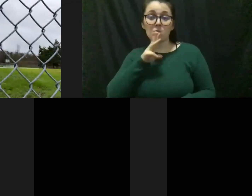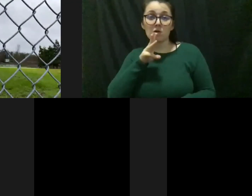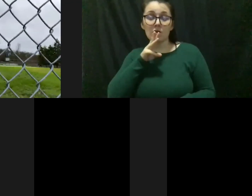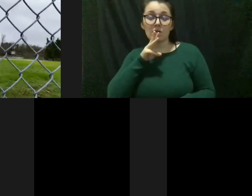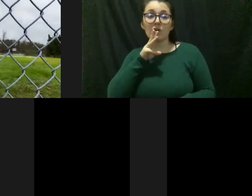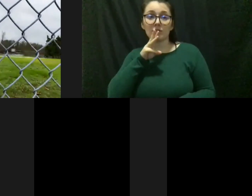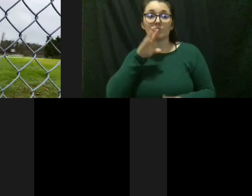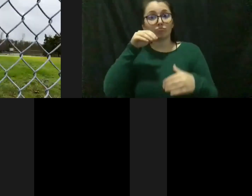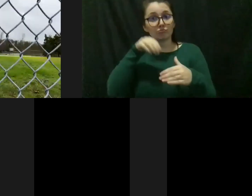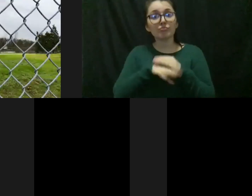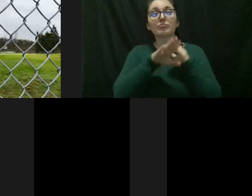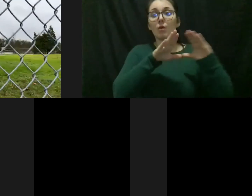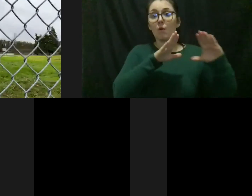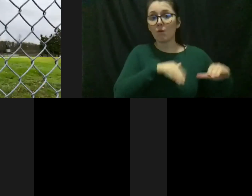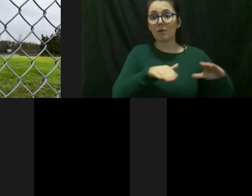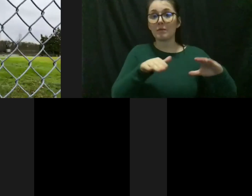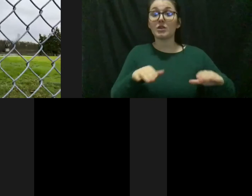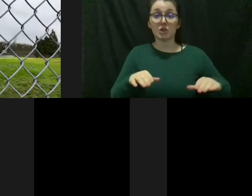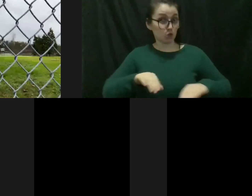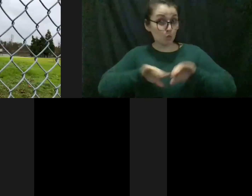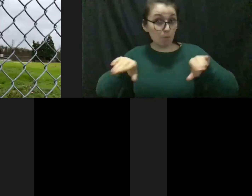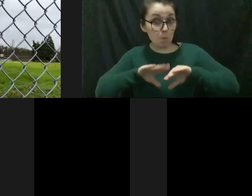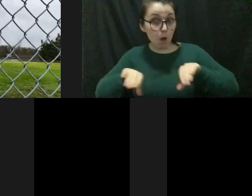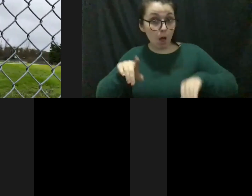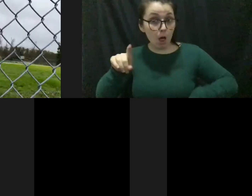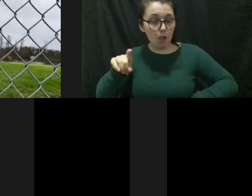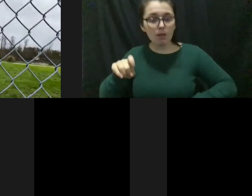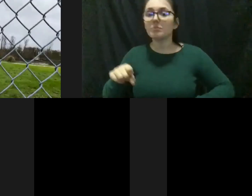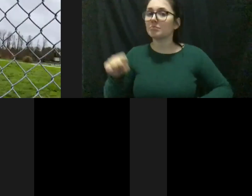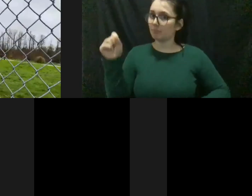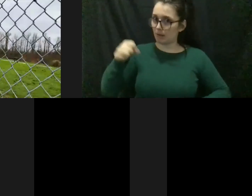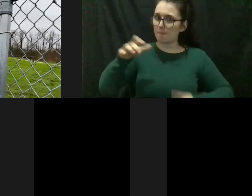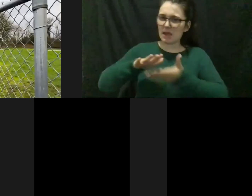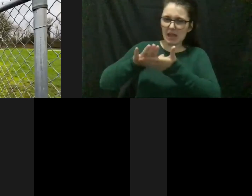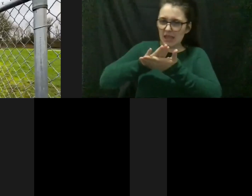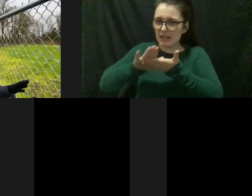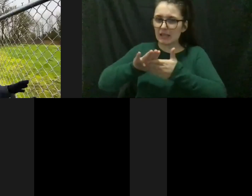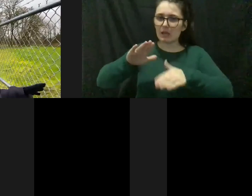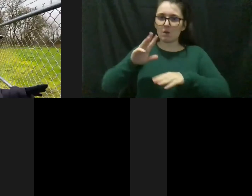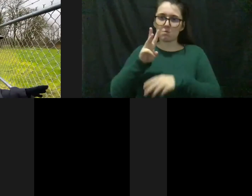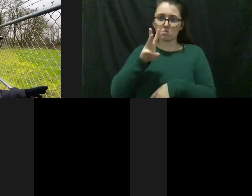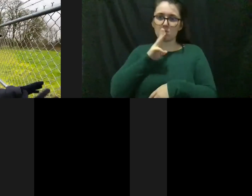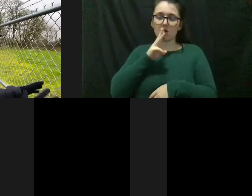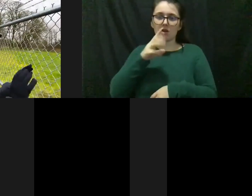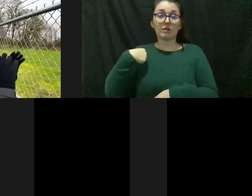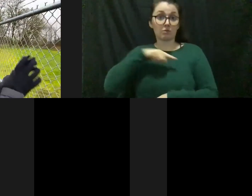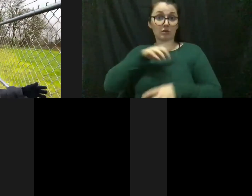line, as you can see, maybe over here, is Willamette River. Here's the river. And so we just